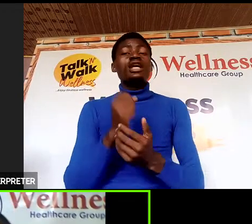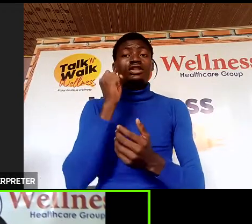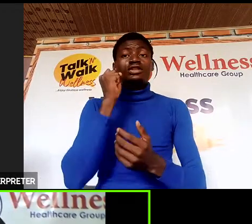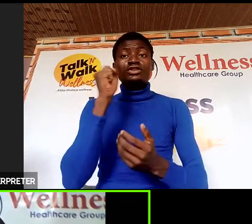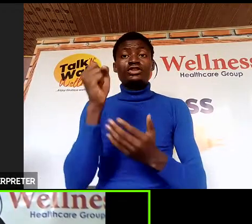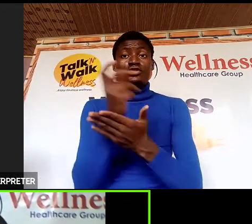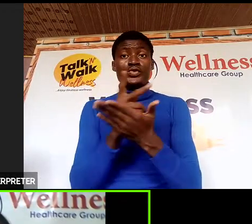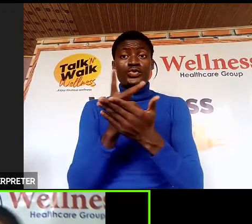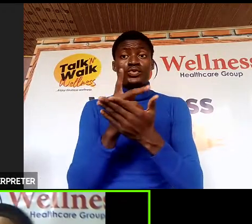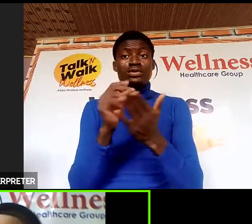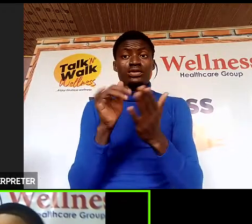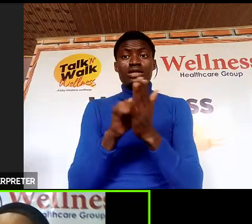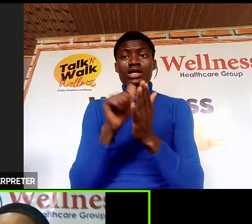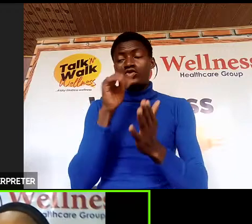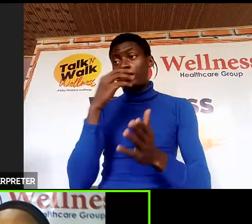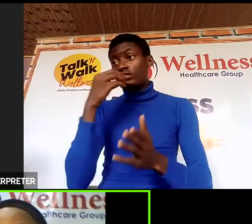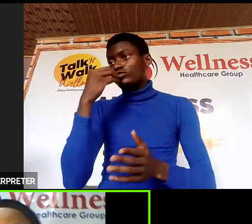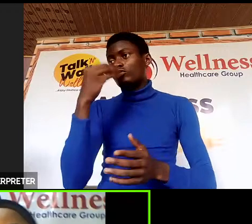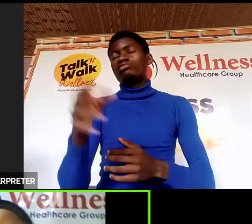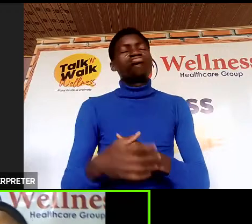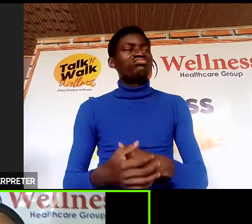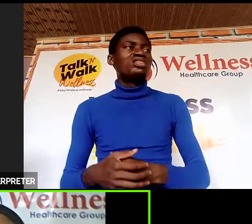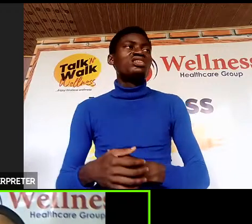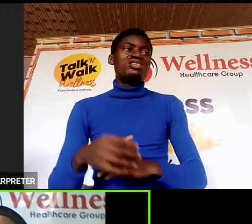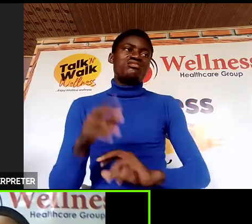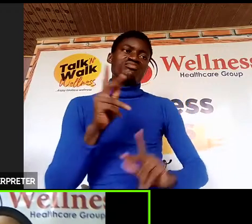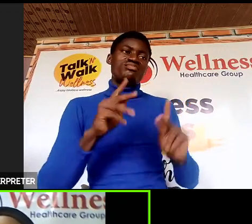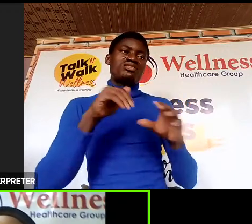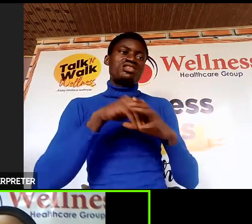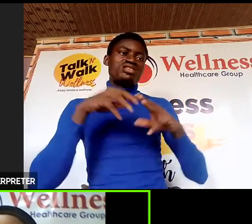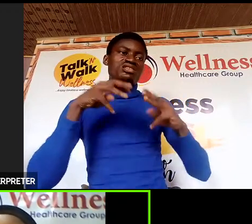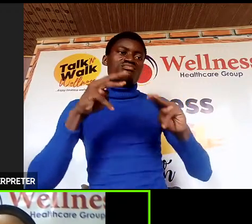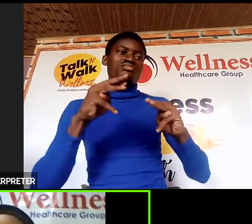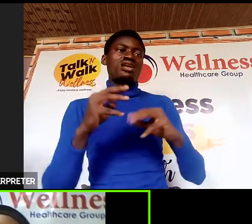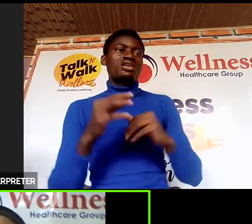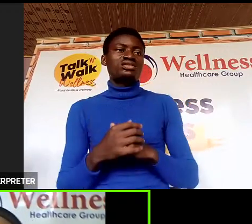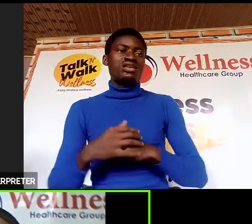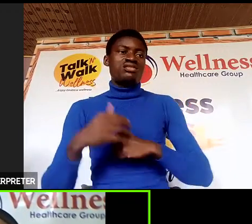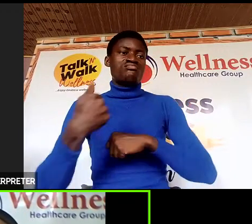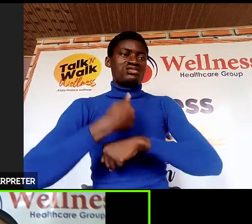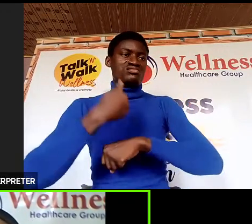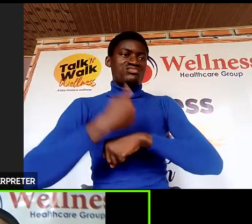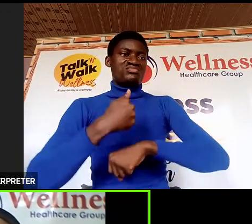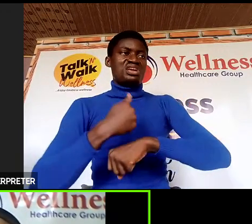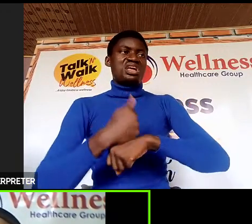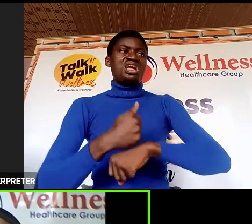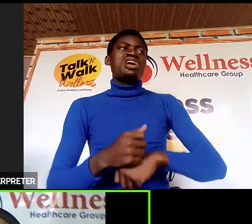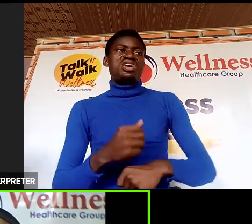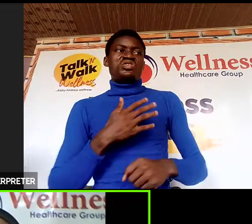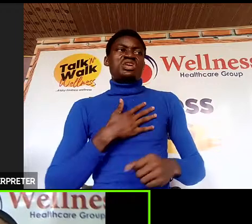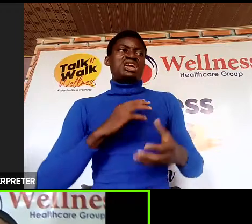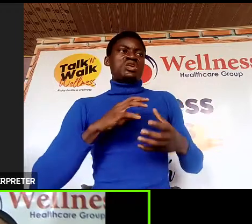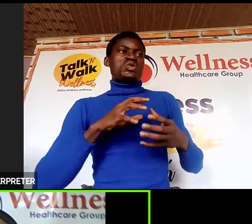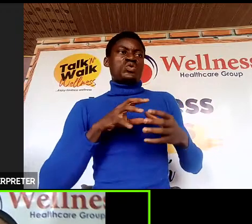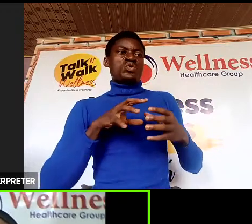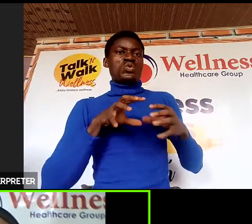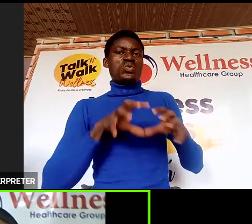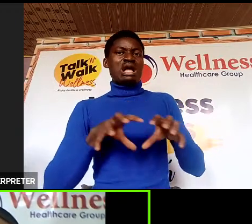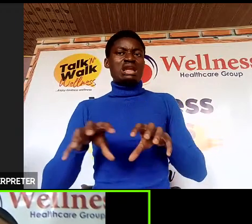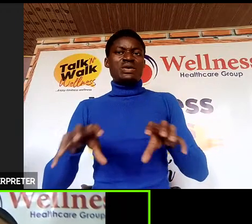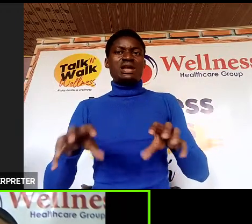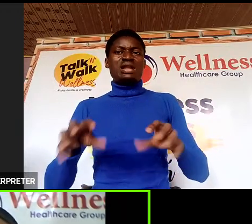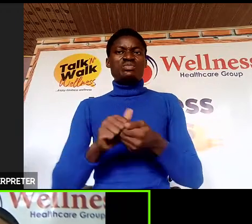come and beg her for money when they need money. And when people are doing so many things, sometimes too, we feel that they